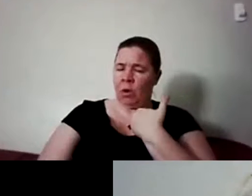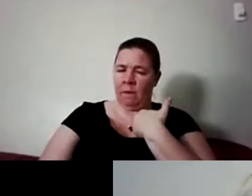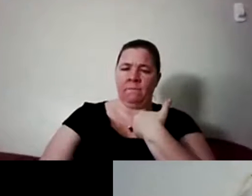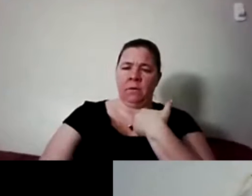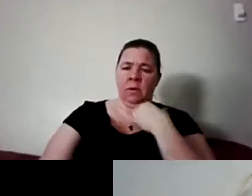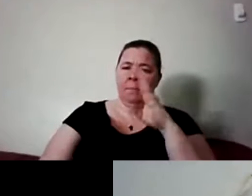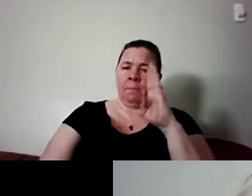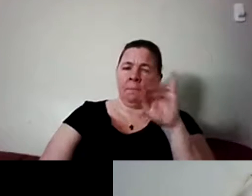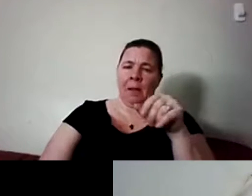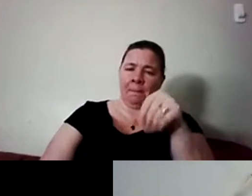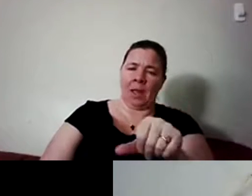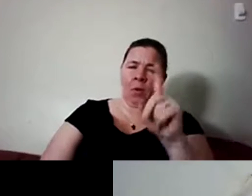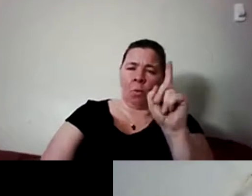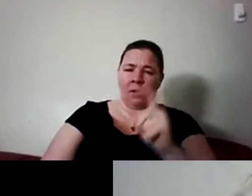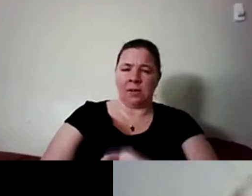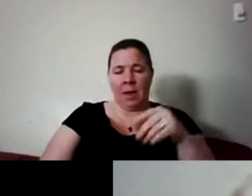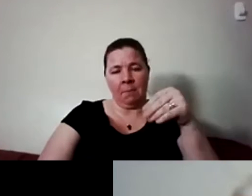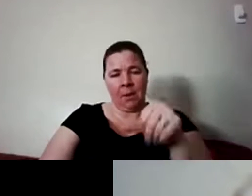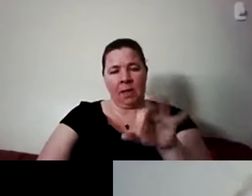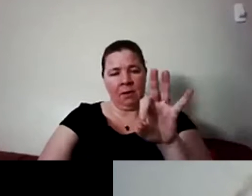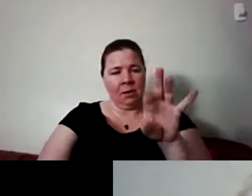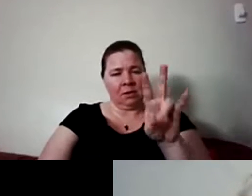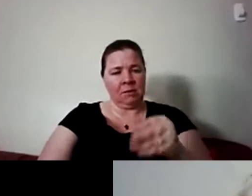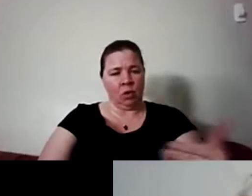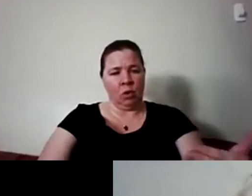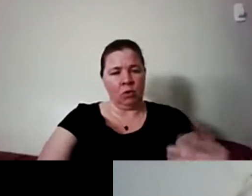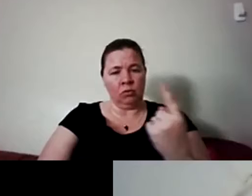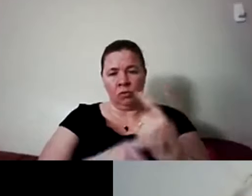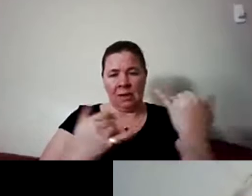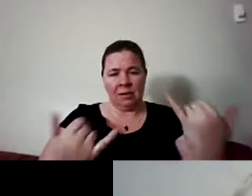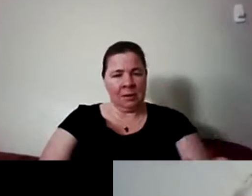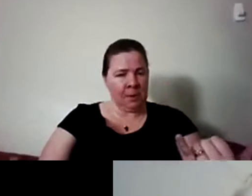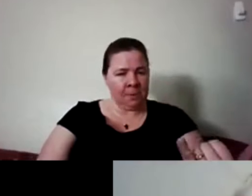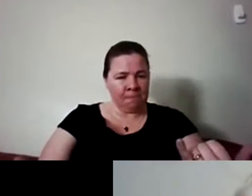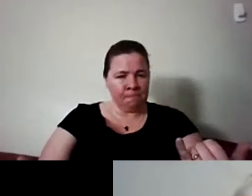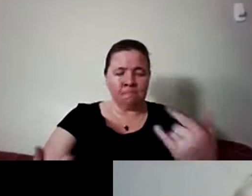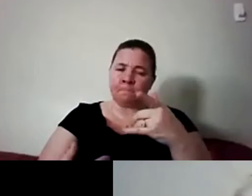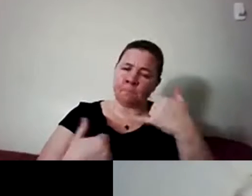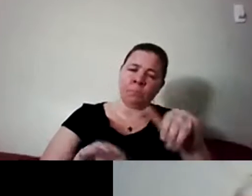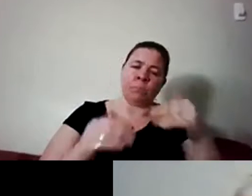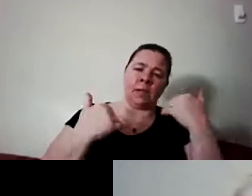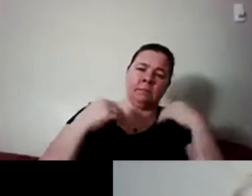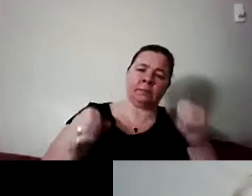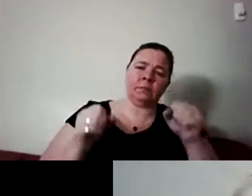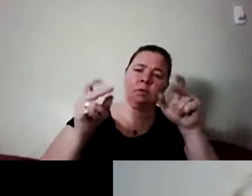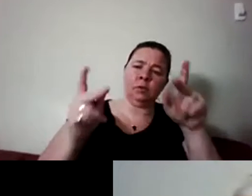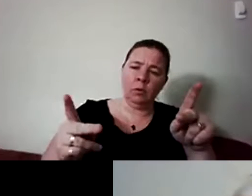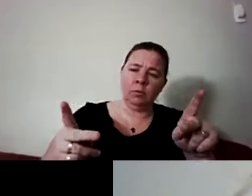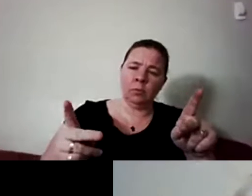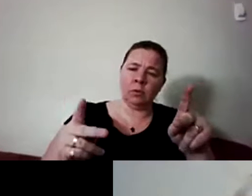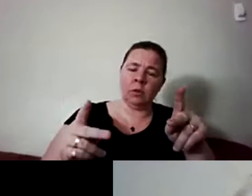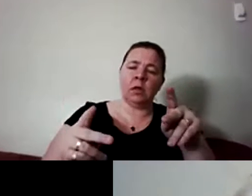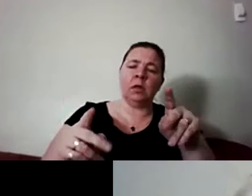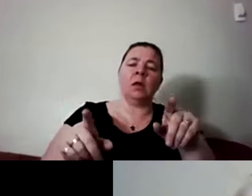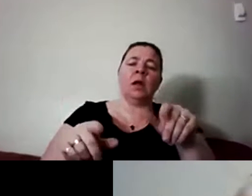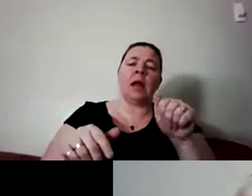a one-time payment of just $97 right now. You'll still have an opportunity to come in as a founder